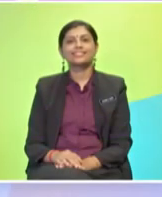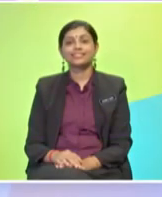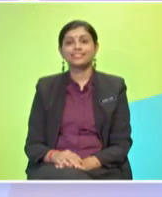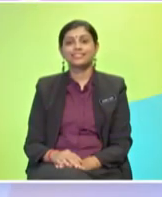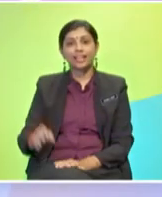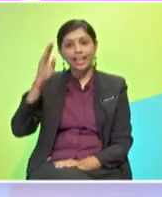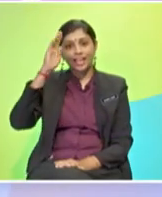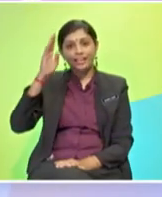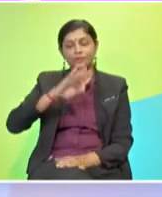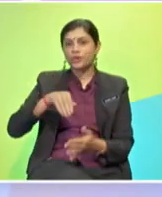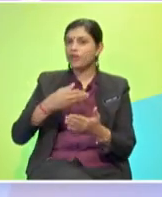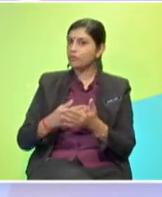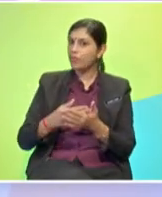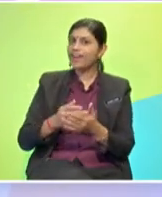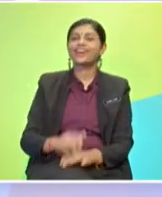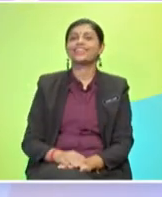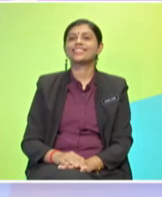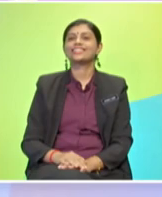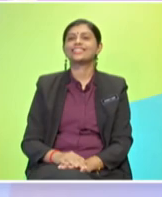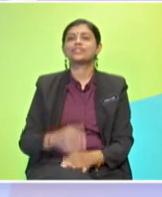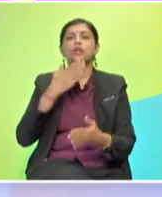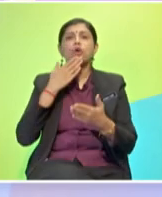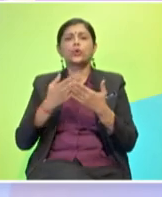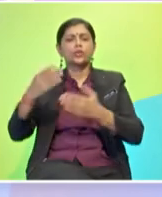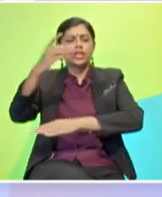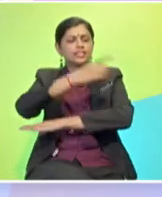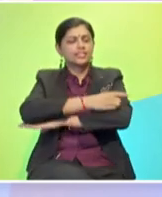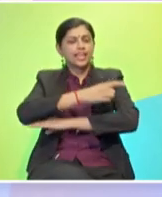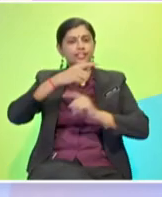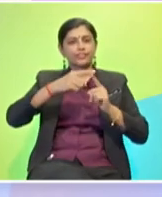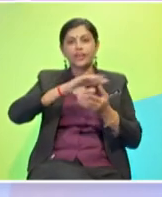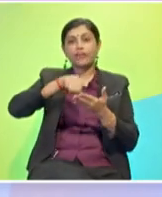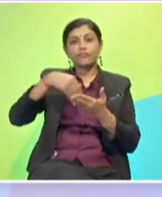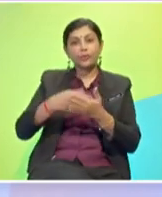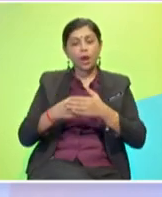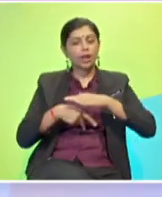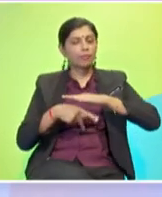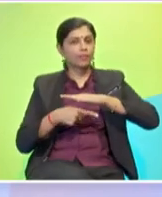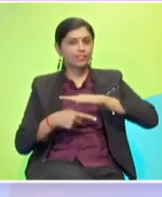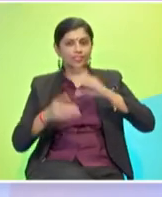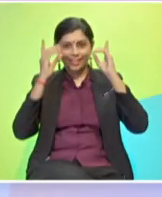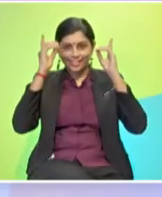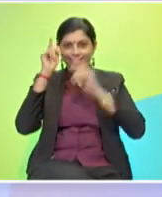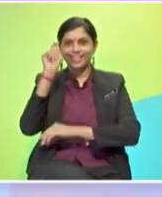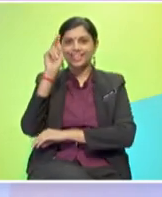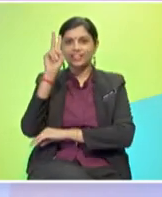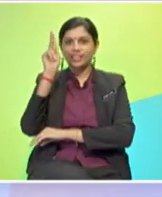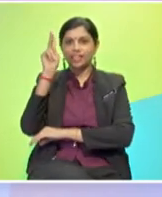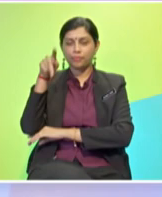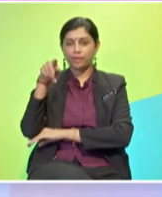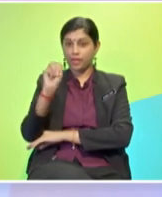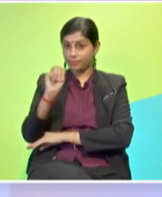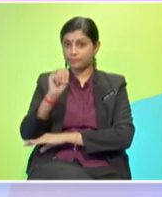Hey guys, assalamualaikum and a very good day to everyone who are now watching preschool at DidikTV KPM. You are now with